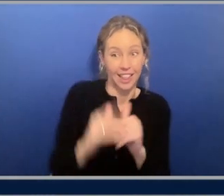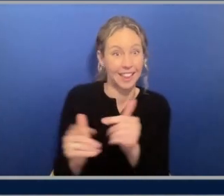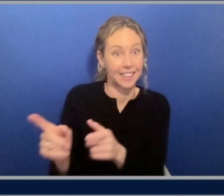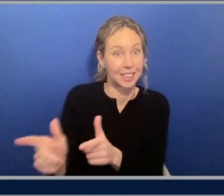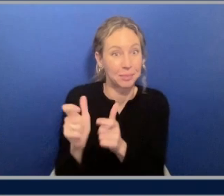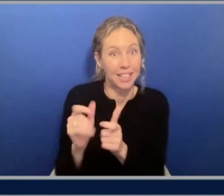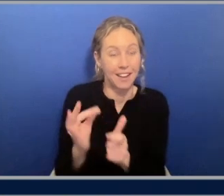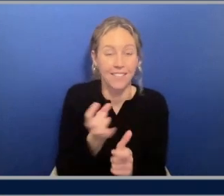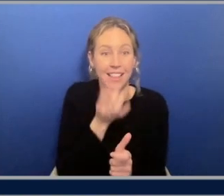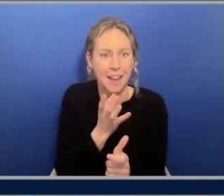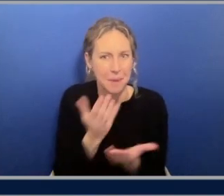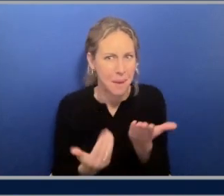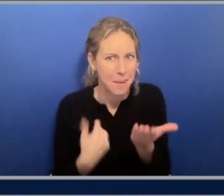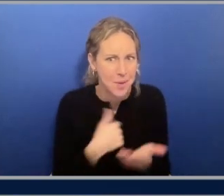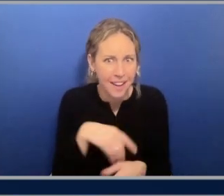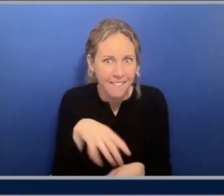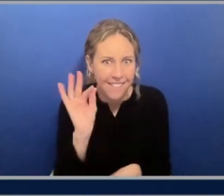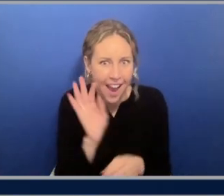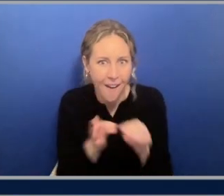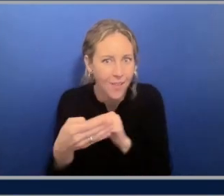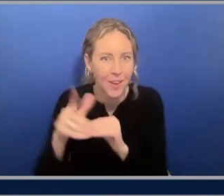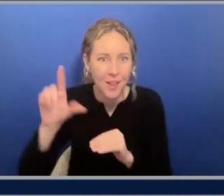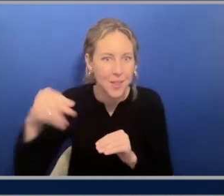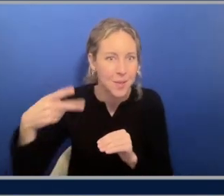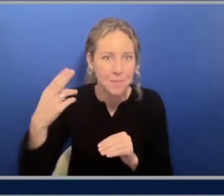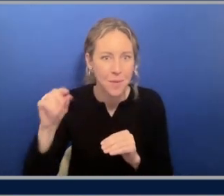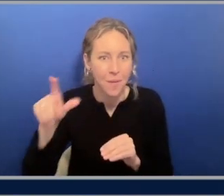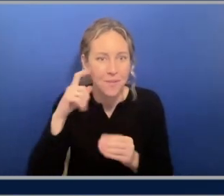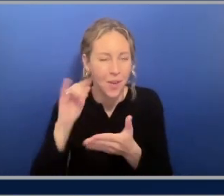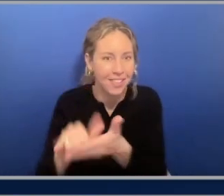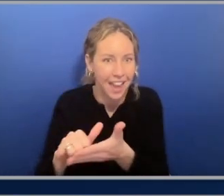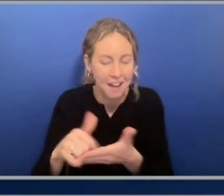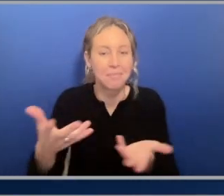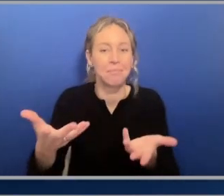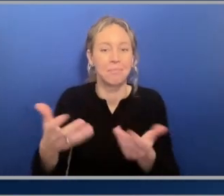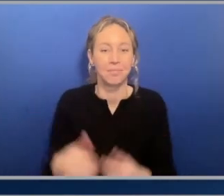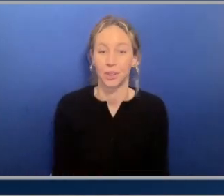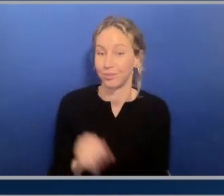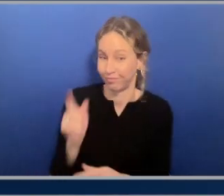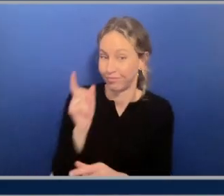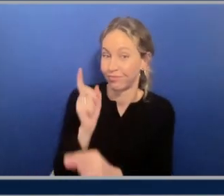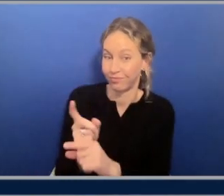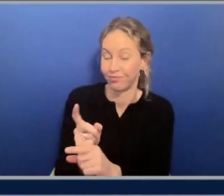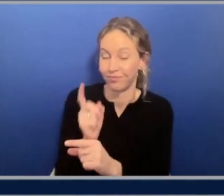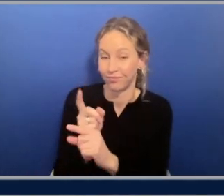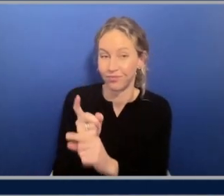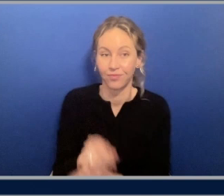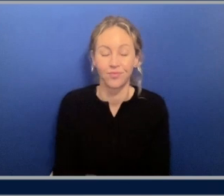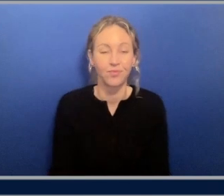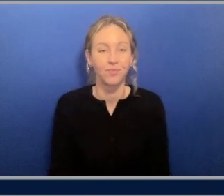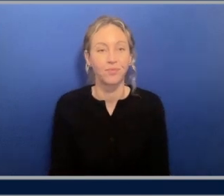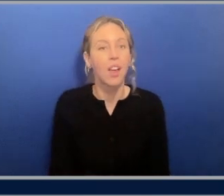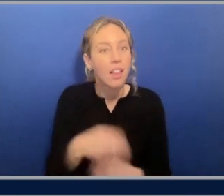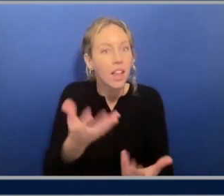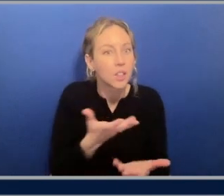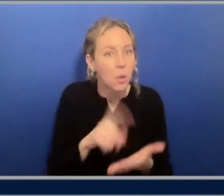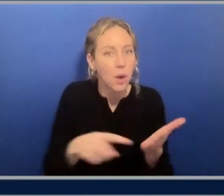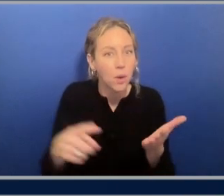like we might have found a loophole with this one here. Exactly, yeah. So, let us know what you think of this